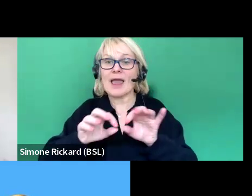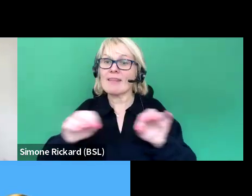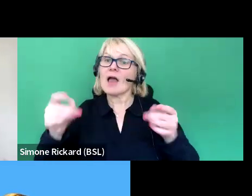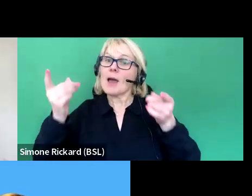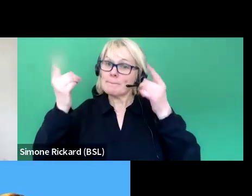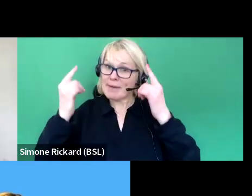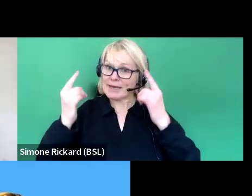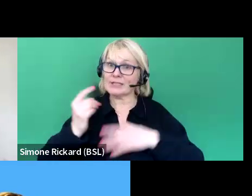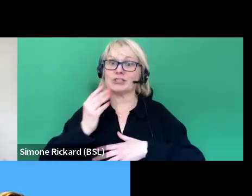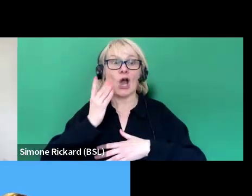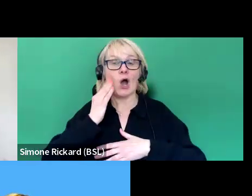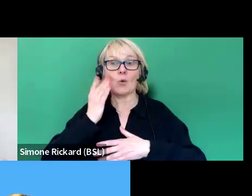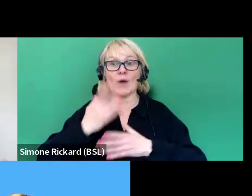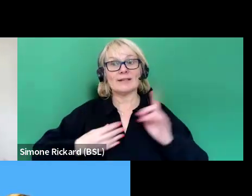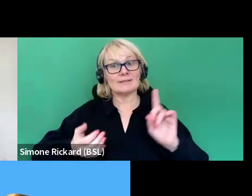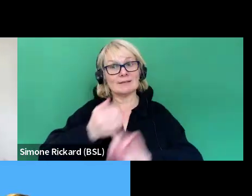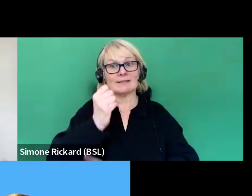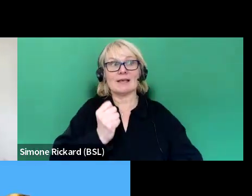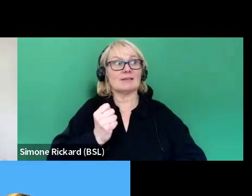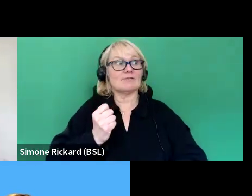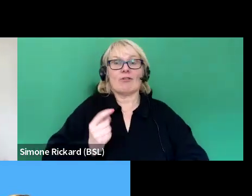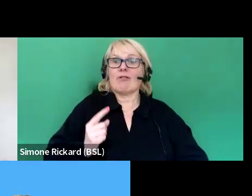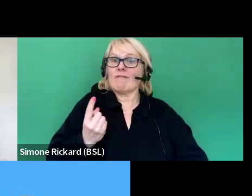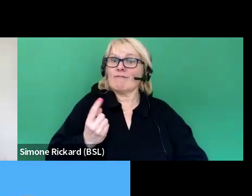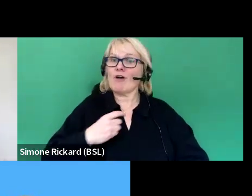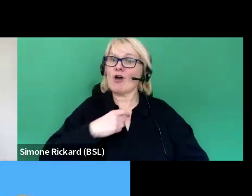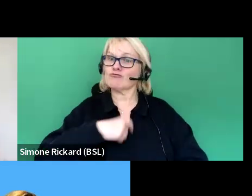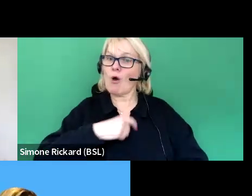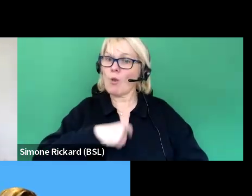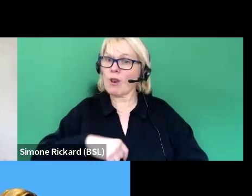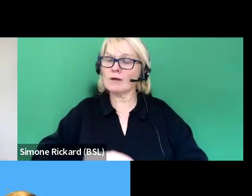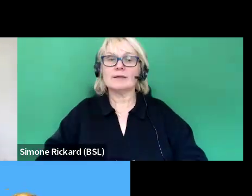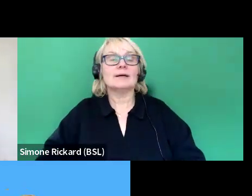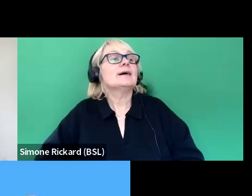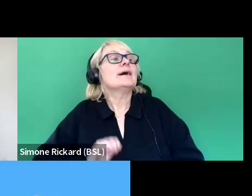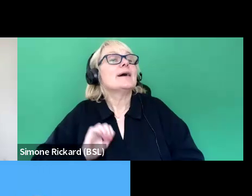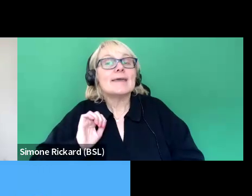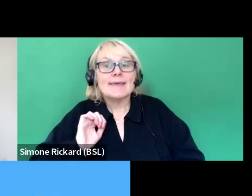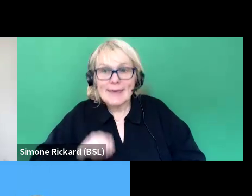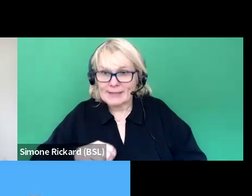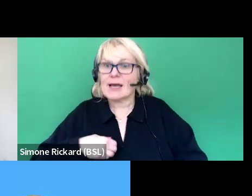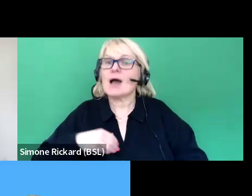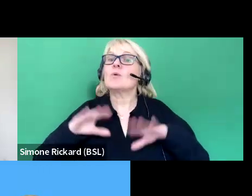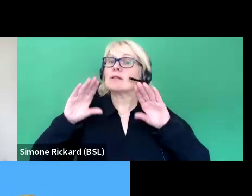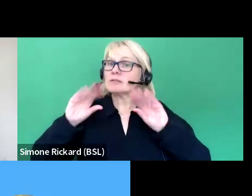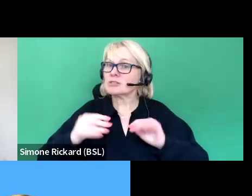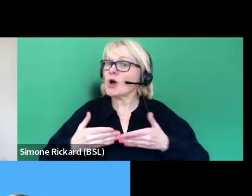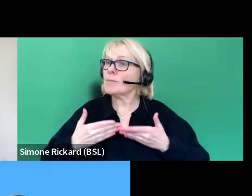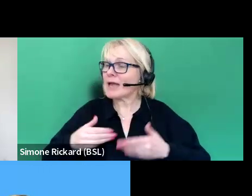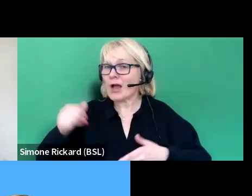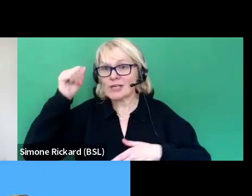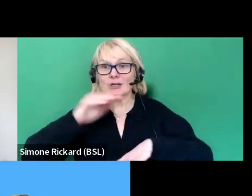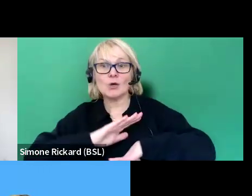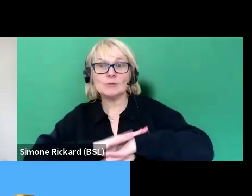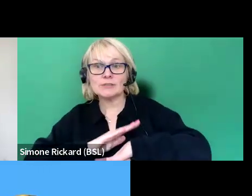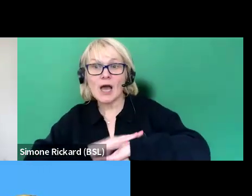to your first role. So yes, I will stop now because I know we're tight for time, but if anybody's got any questions,